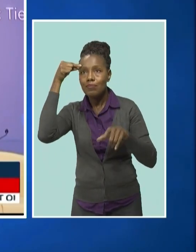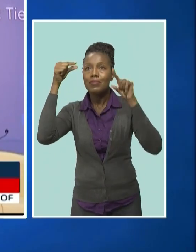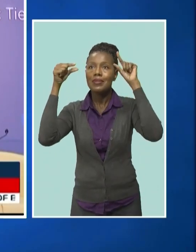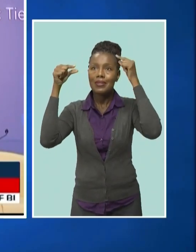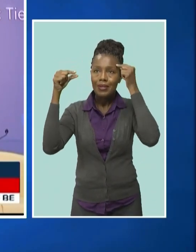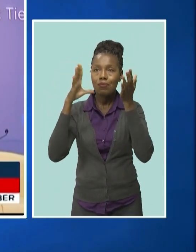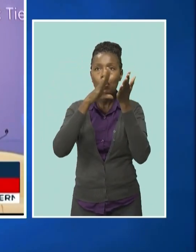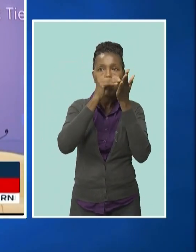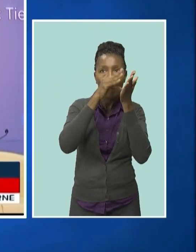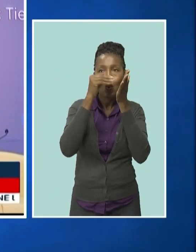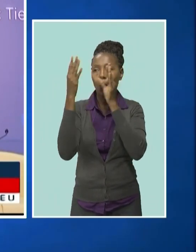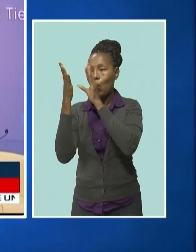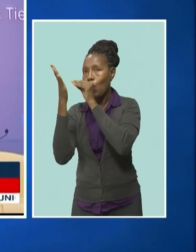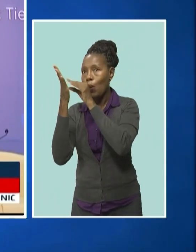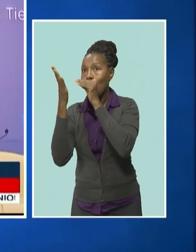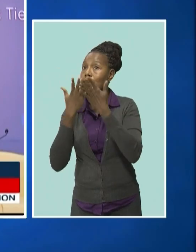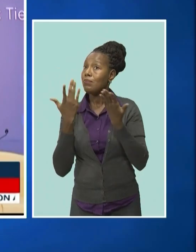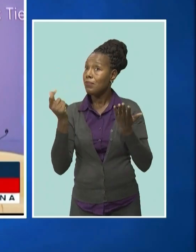private sector,